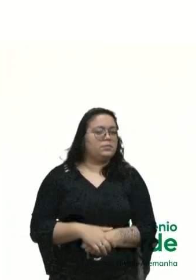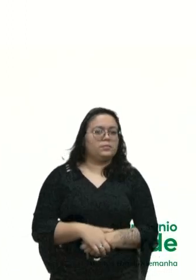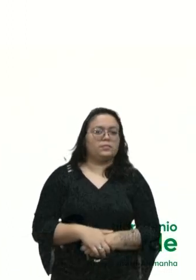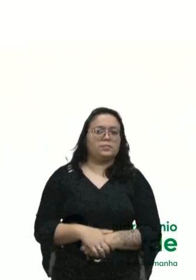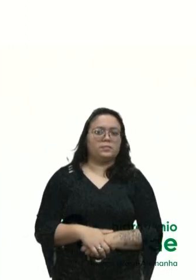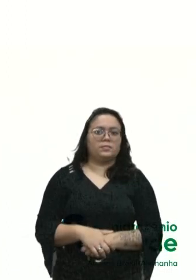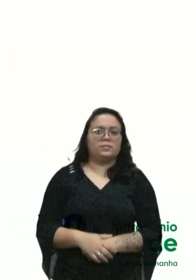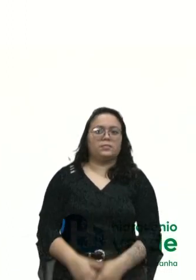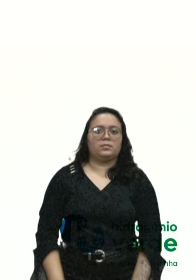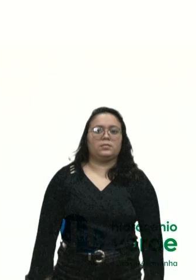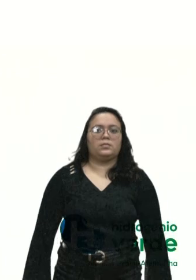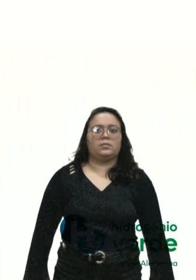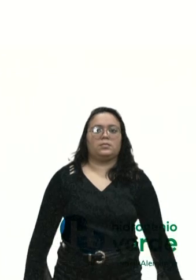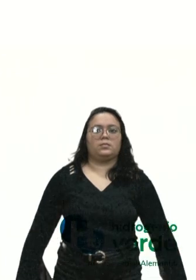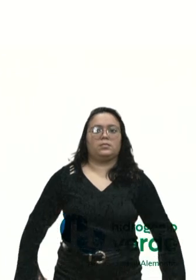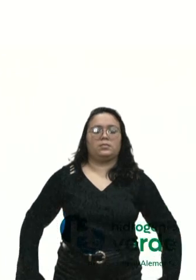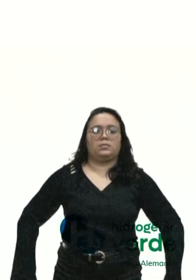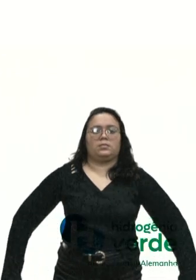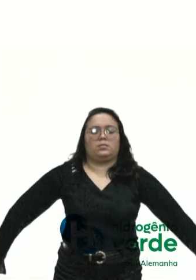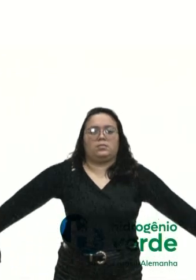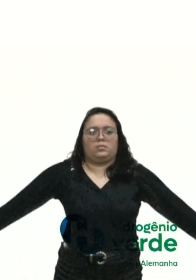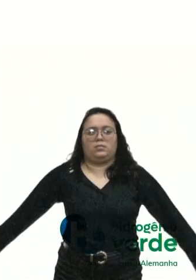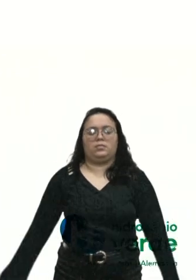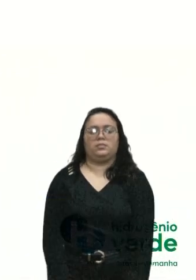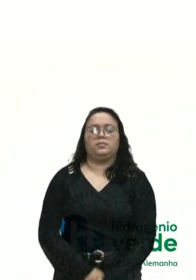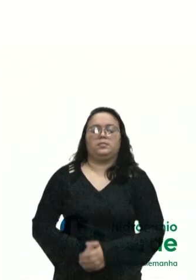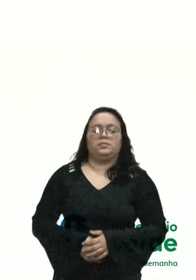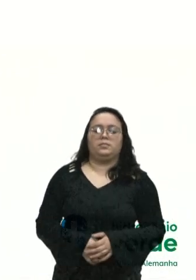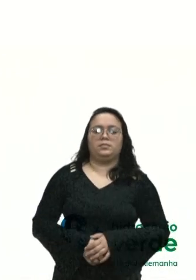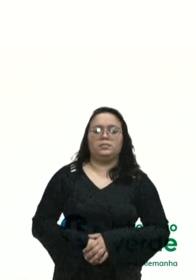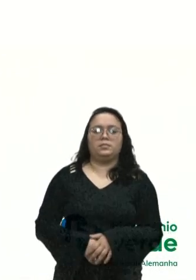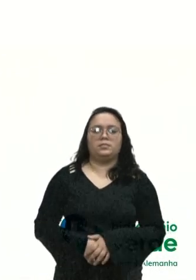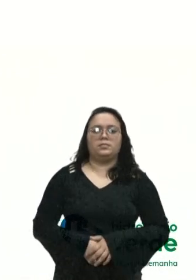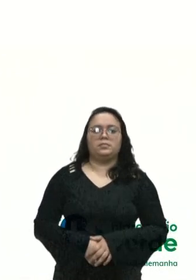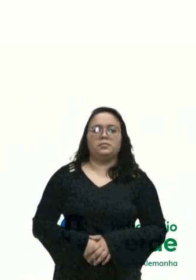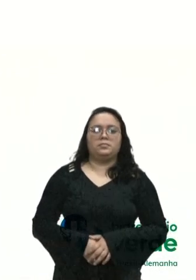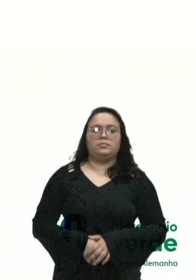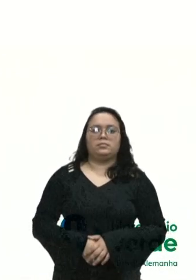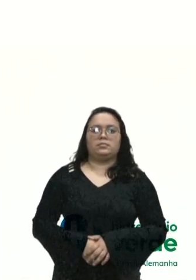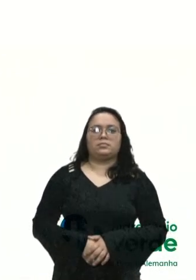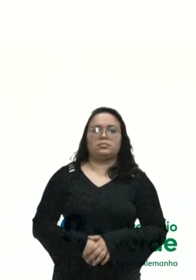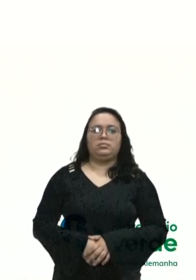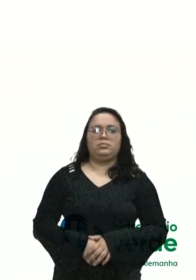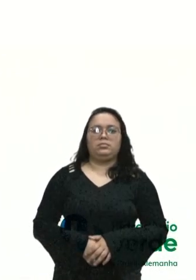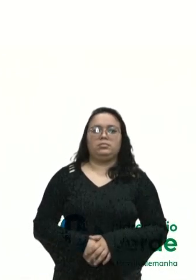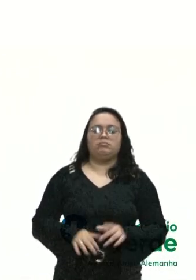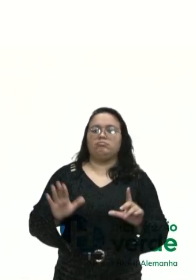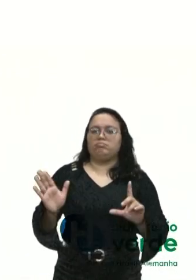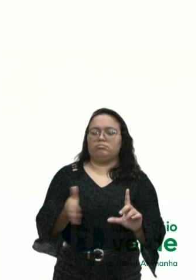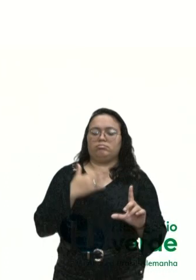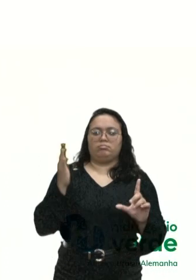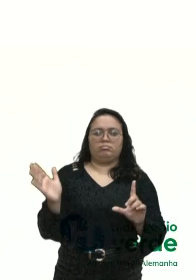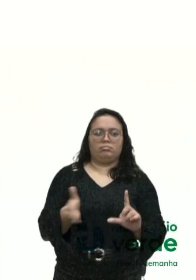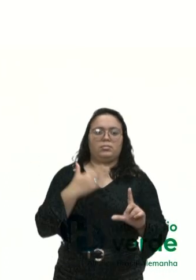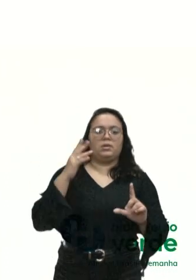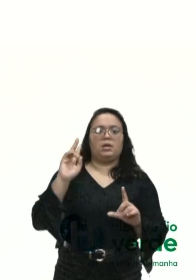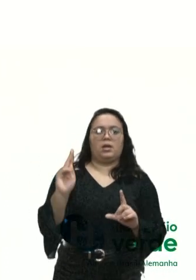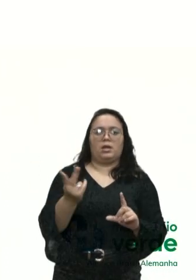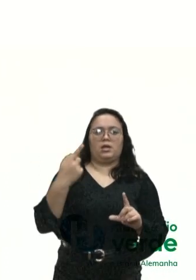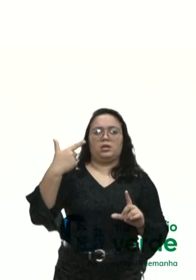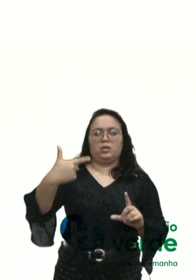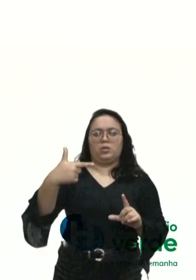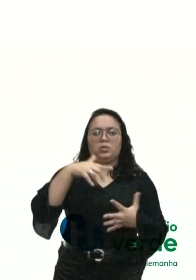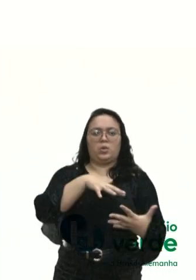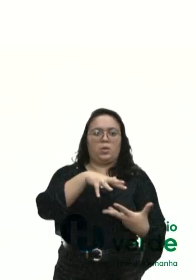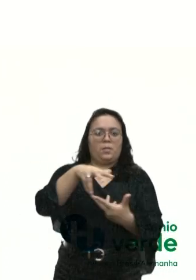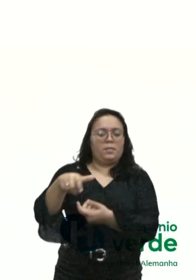Opa, eu estou quase acabando. But anyway, Bom, então vou passar rapidamente. H2 Global não vou H2 tocar